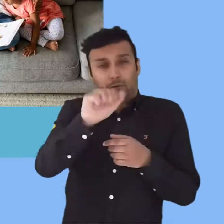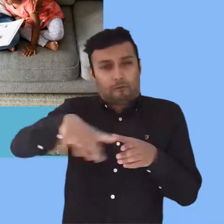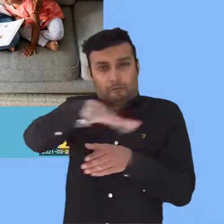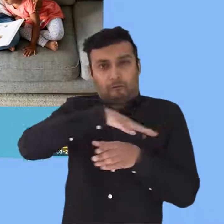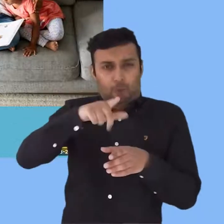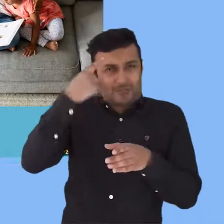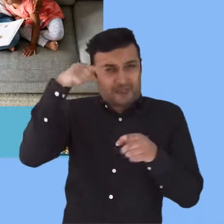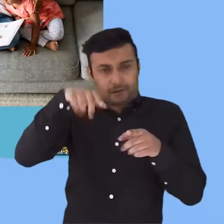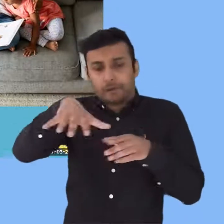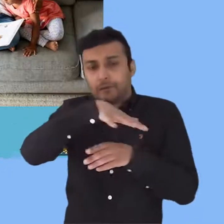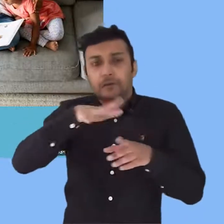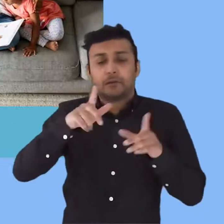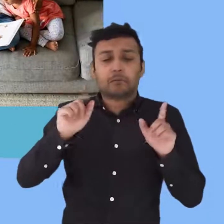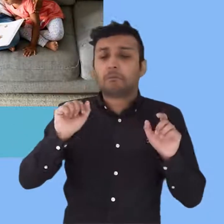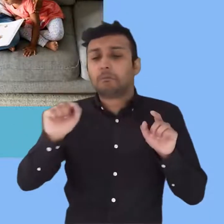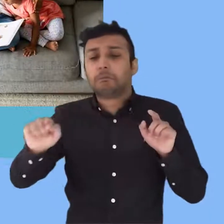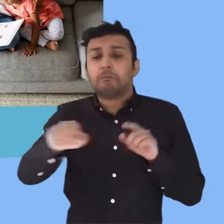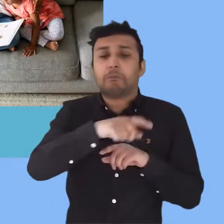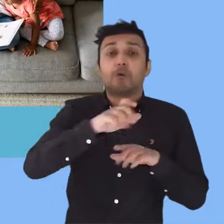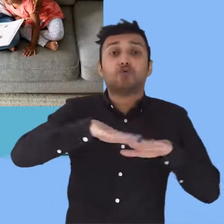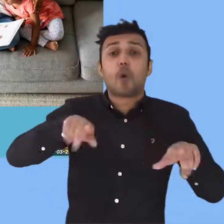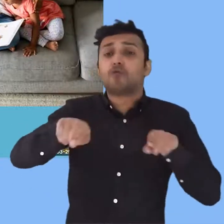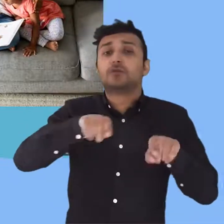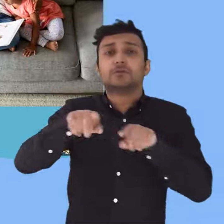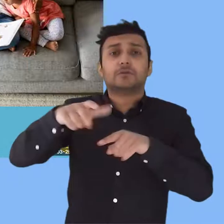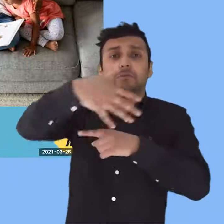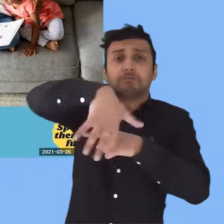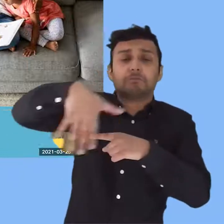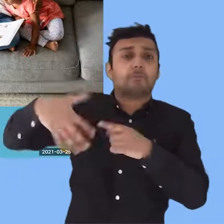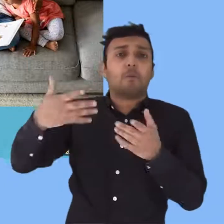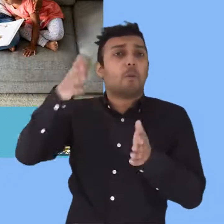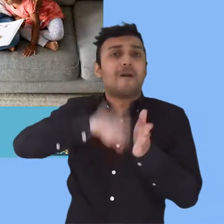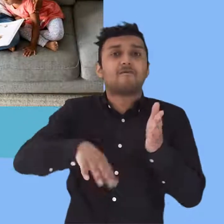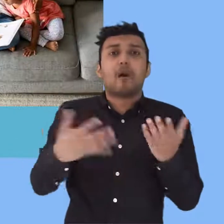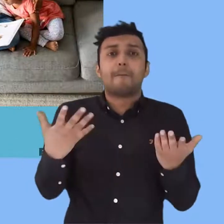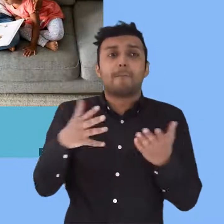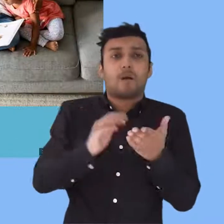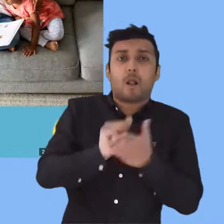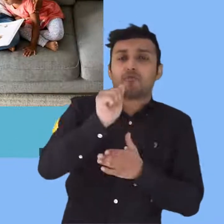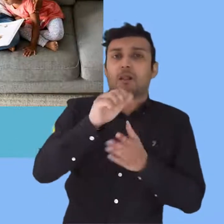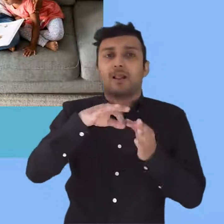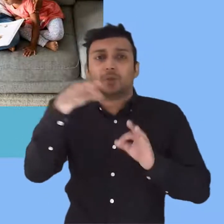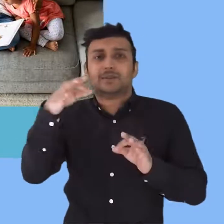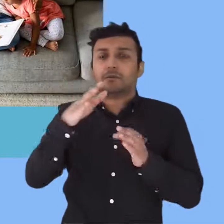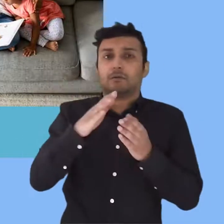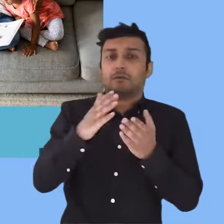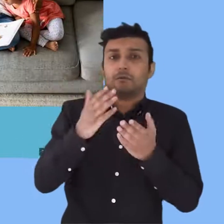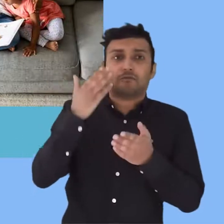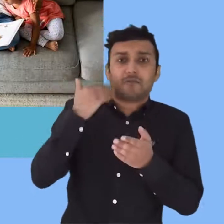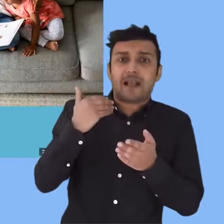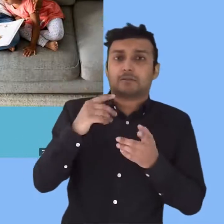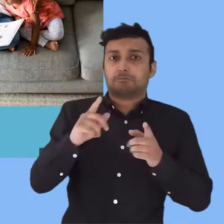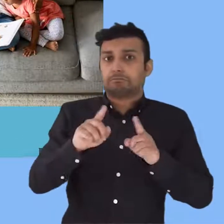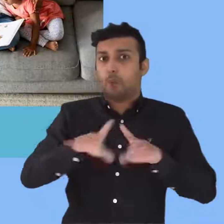and cultural makeup of the children that you work with and serve? So it's quite a big question,